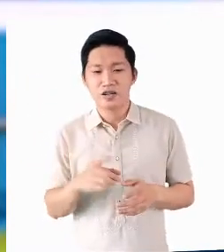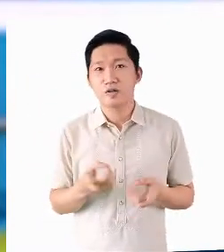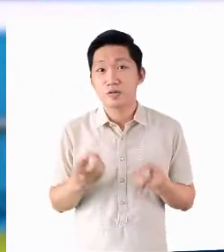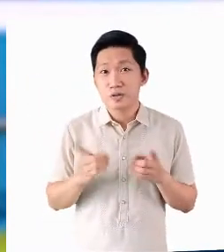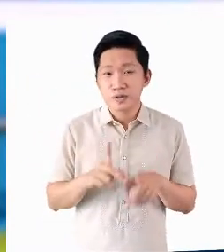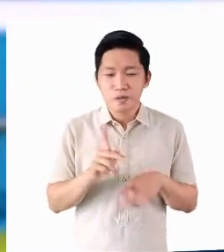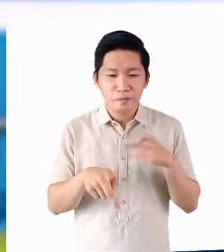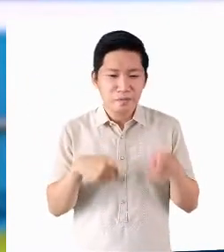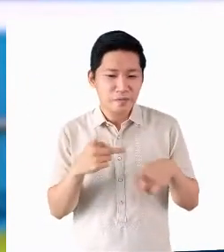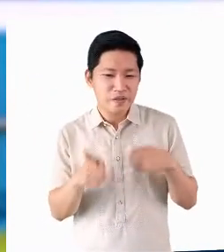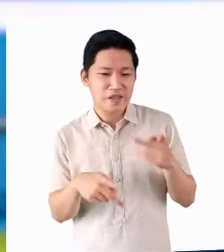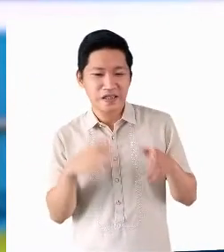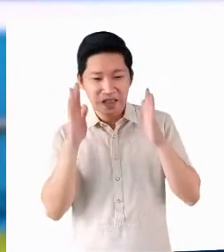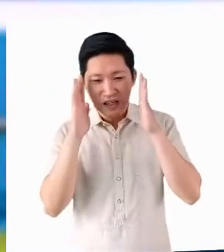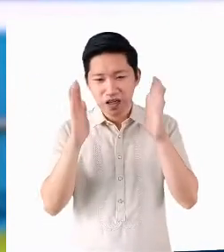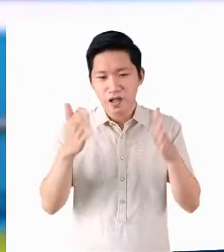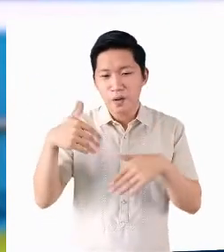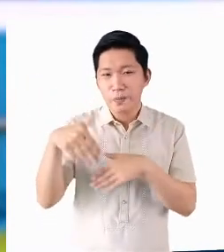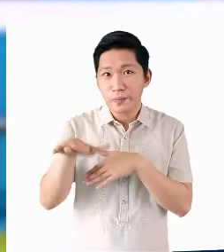intended meaning.